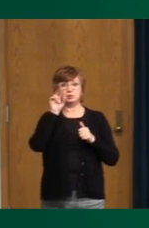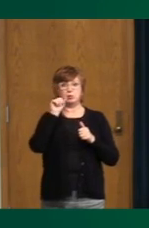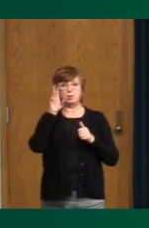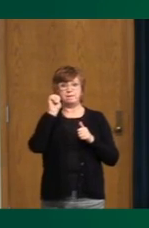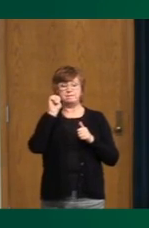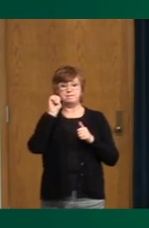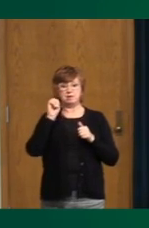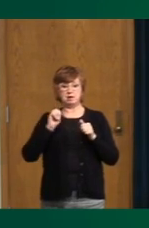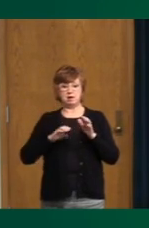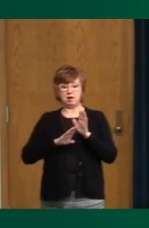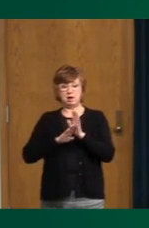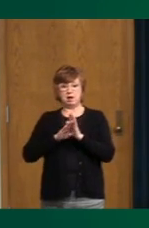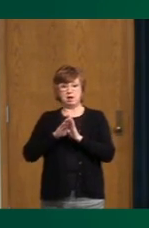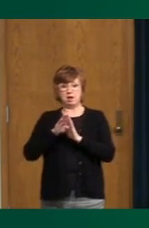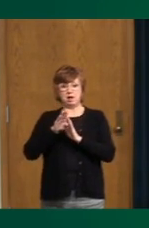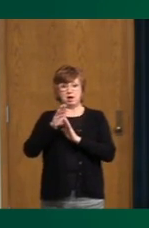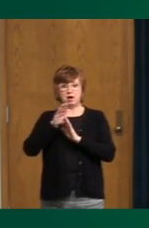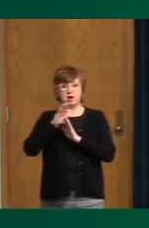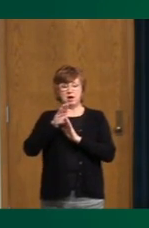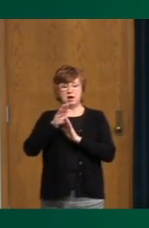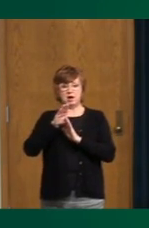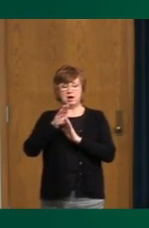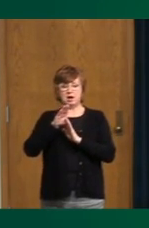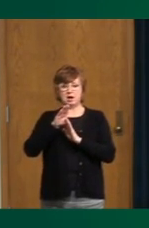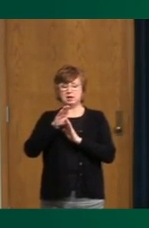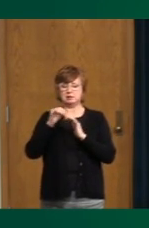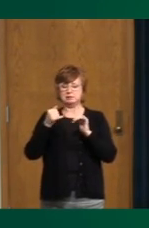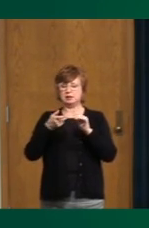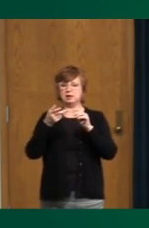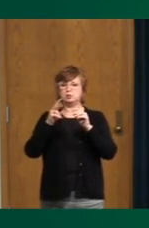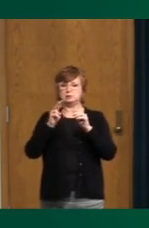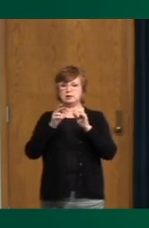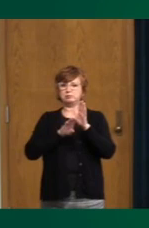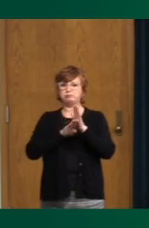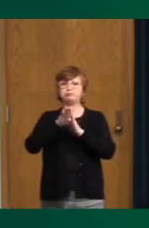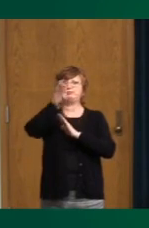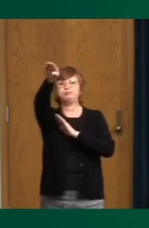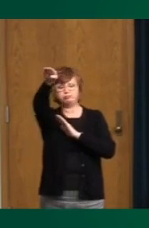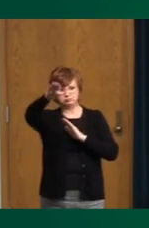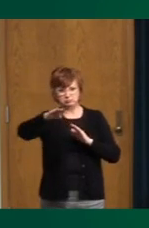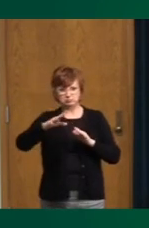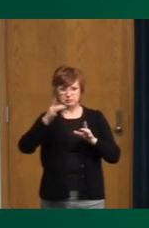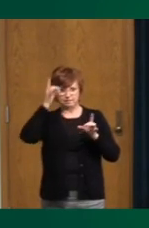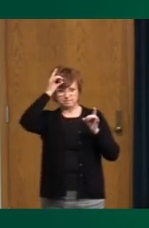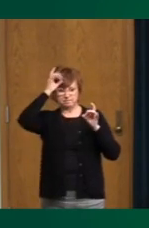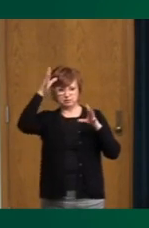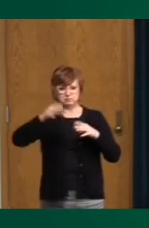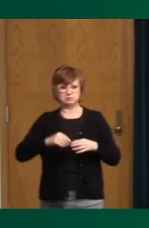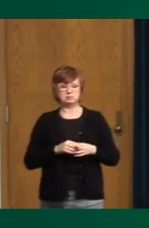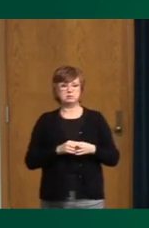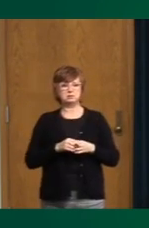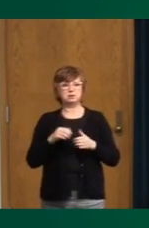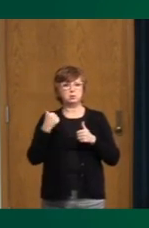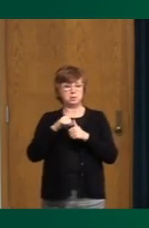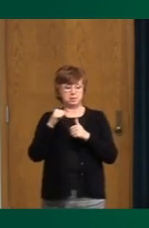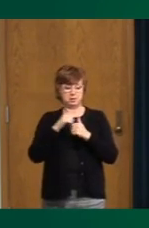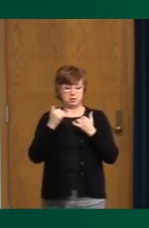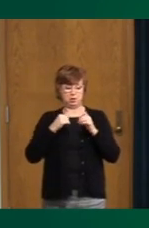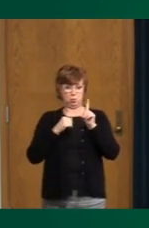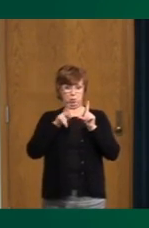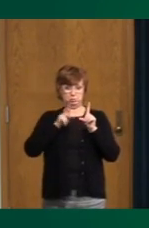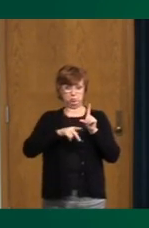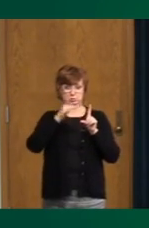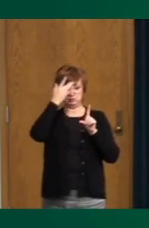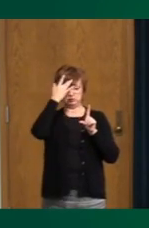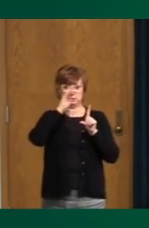rapidly accelerating. And the other, of course, challenge is that right now every confirmed case has an average of 5 to 8 close contacts.